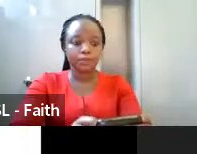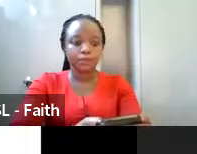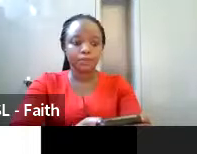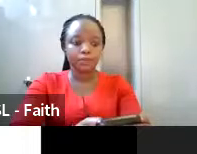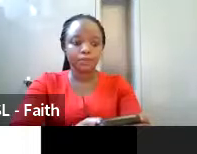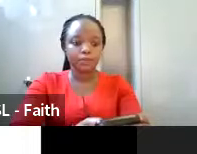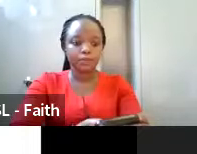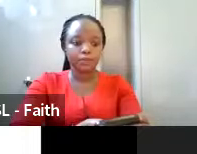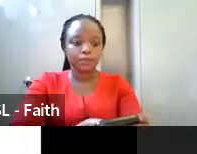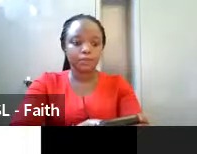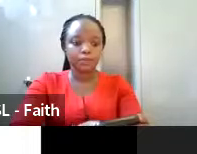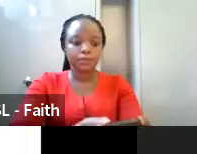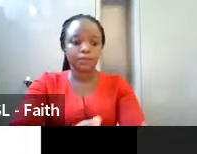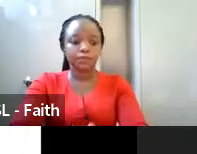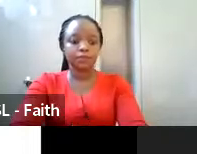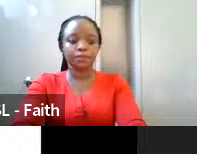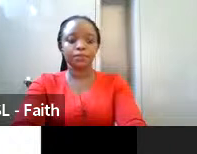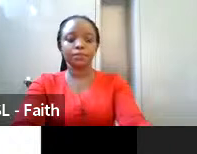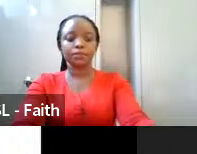Hi,